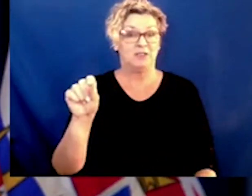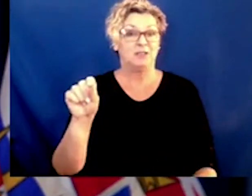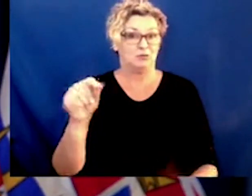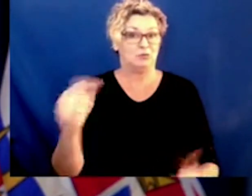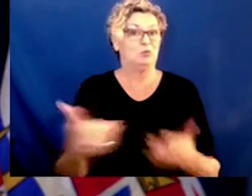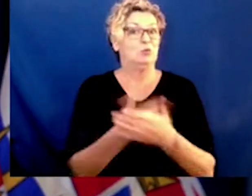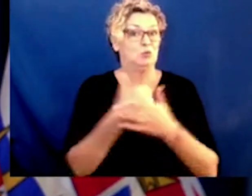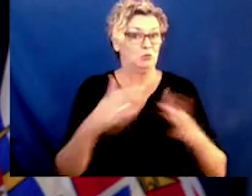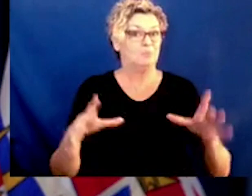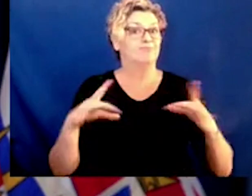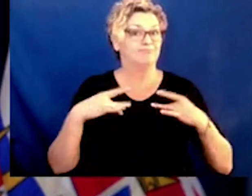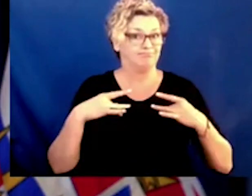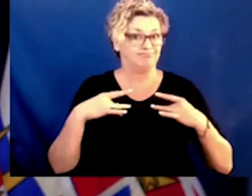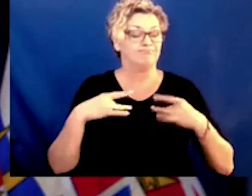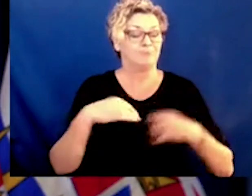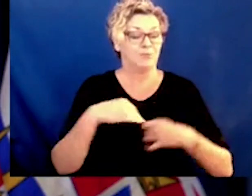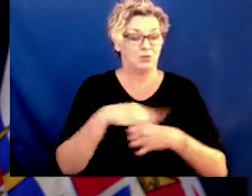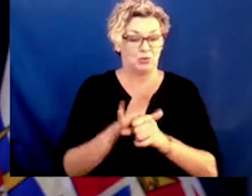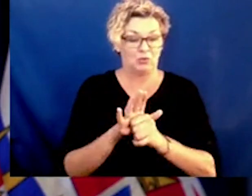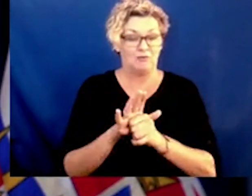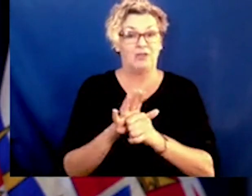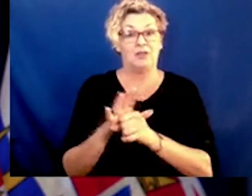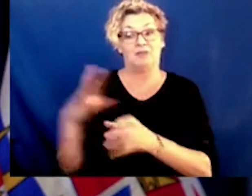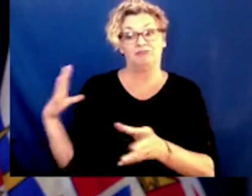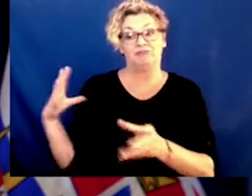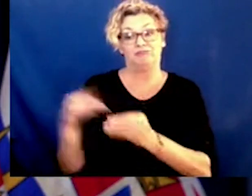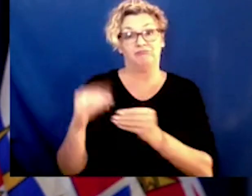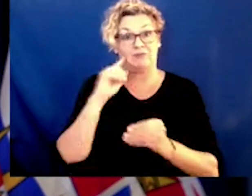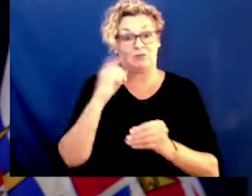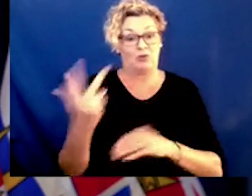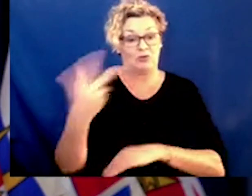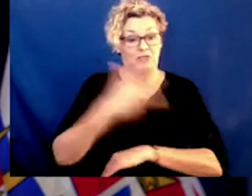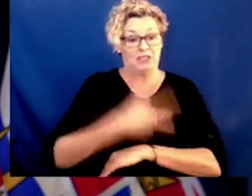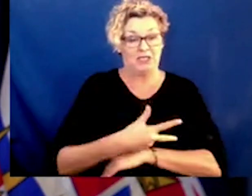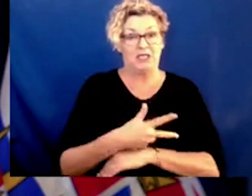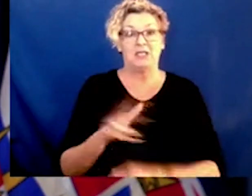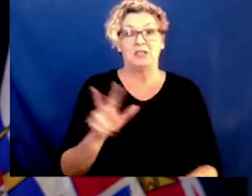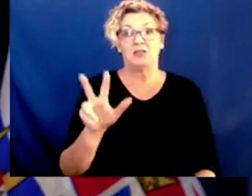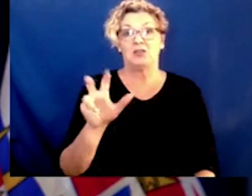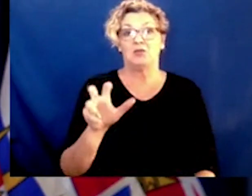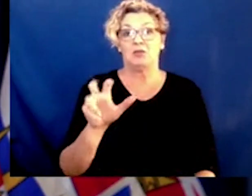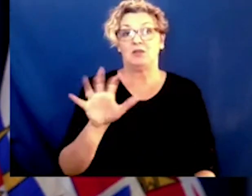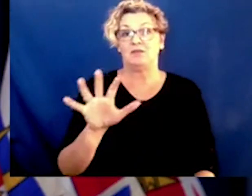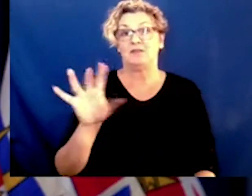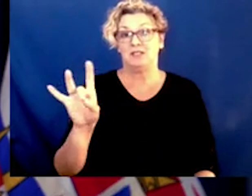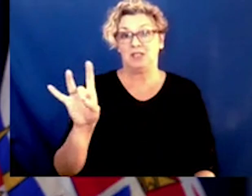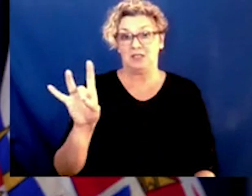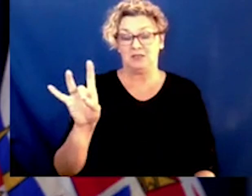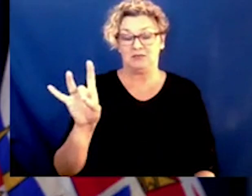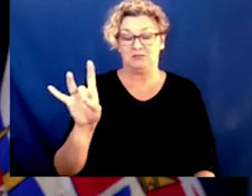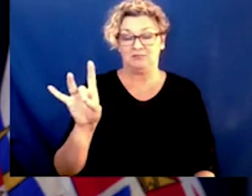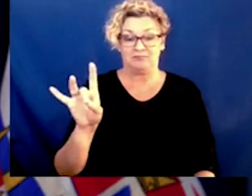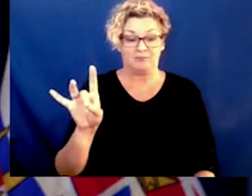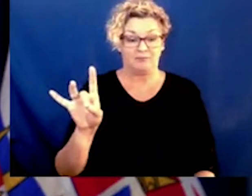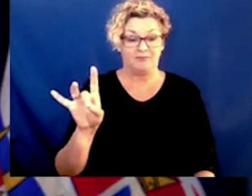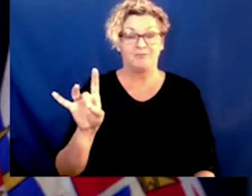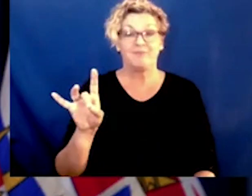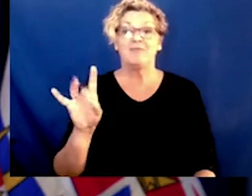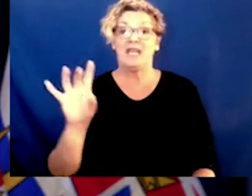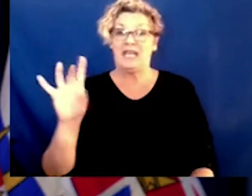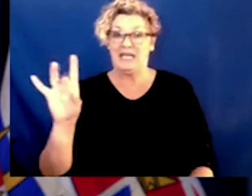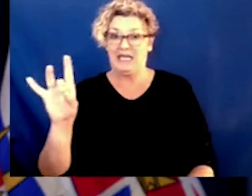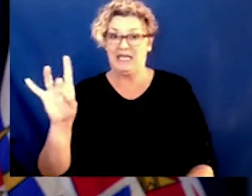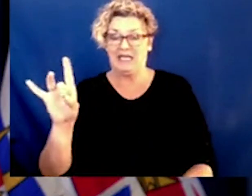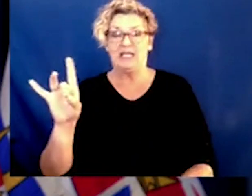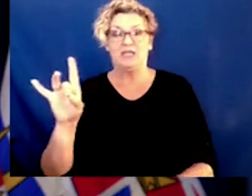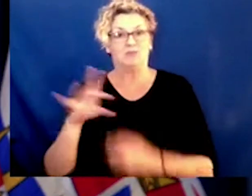to provide information on. From Friday to Saturday, we had 130 new cases identified. From